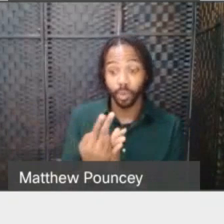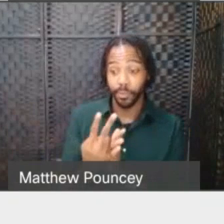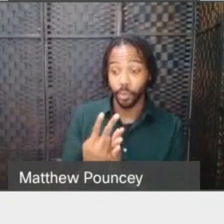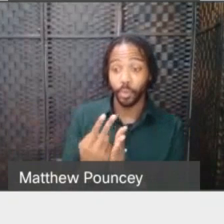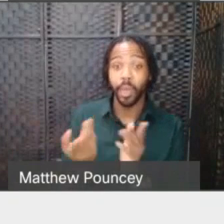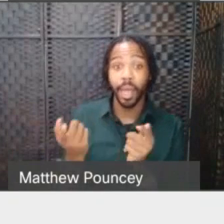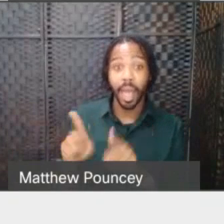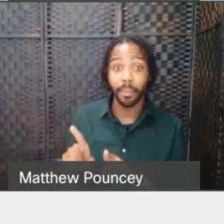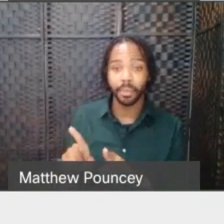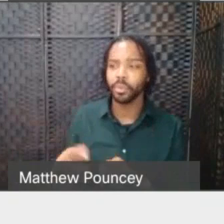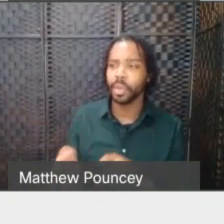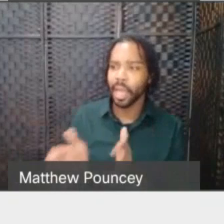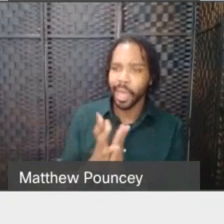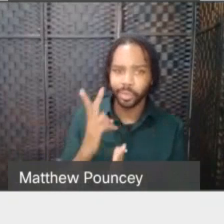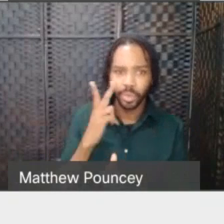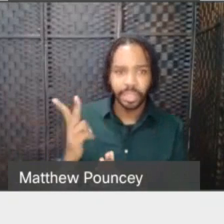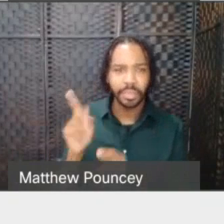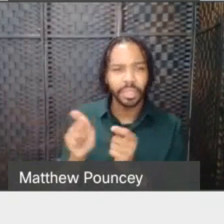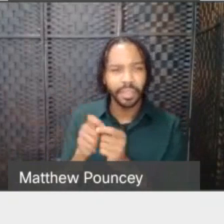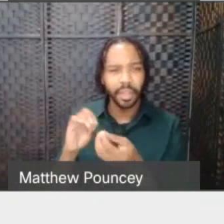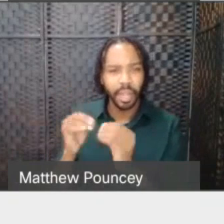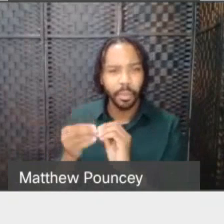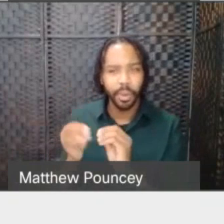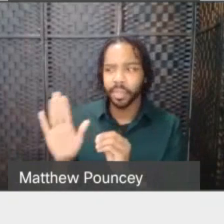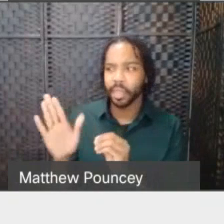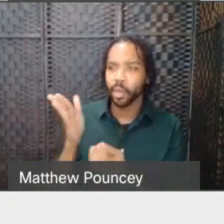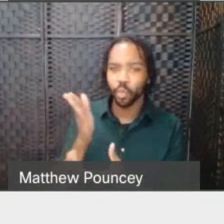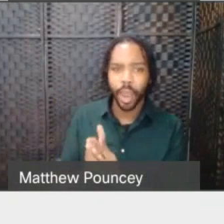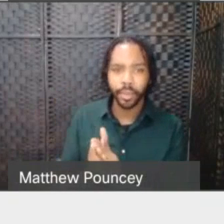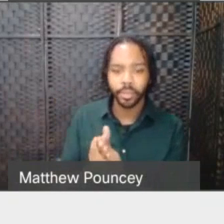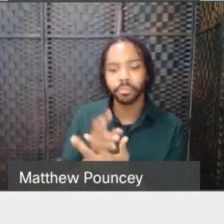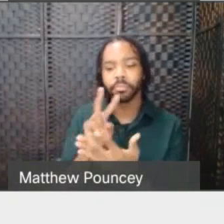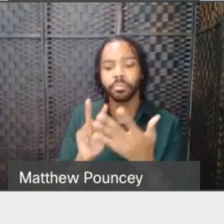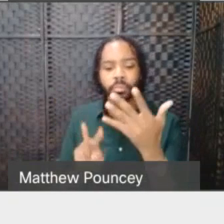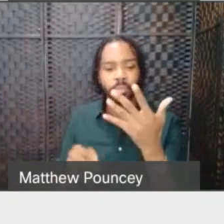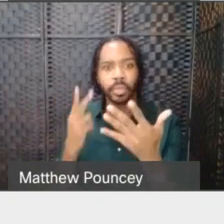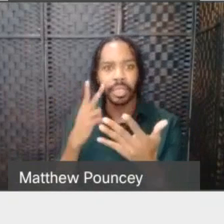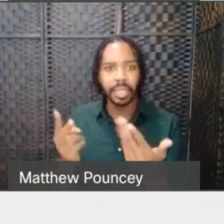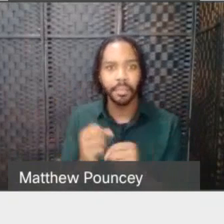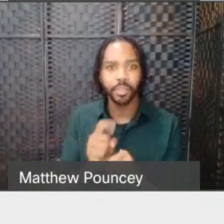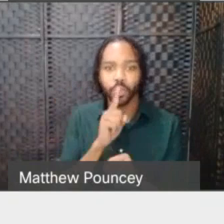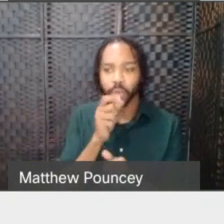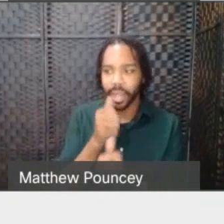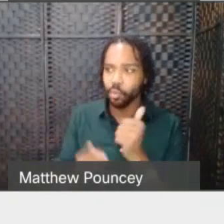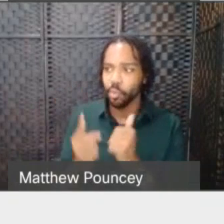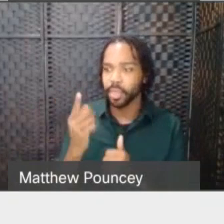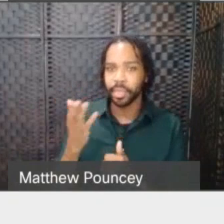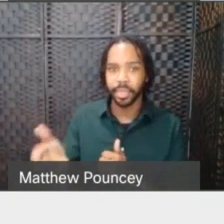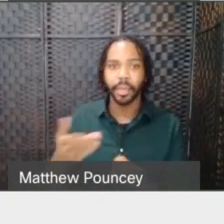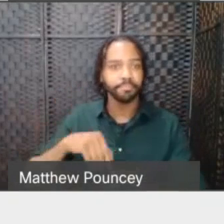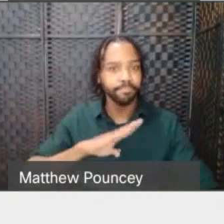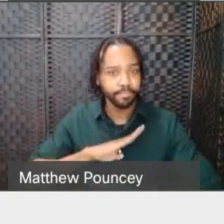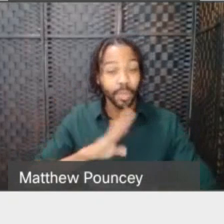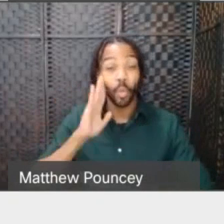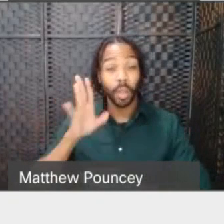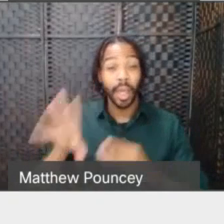see a certain number of personnel records. They examine those records to make sure that everyone meets the qualifications. And we'll be adding one